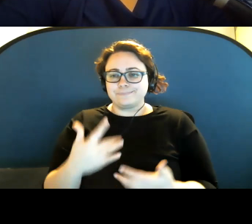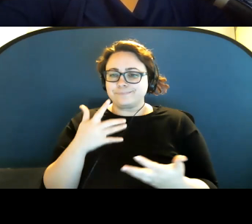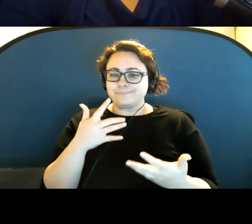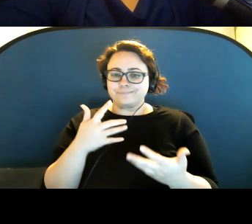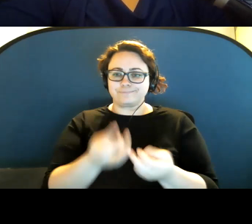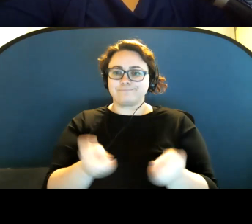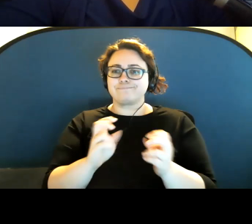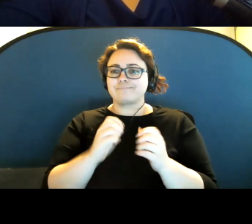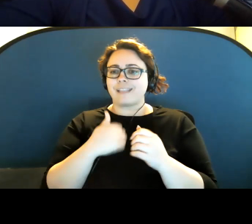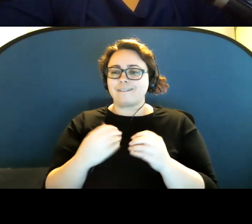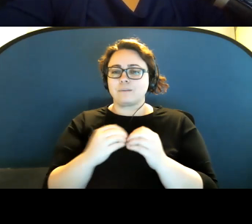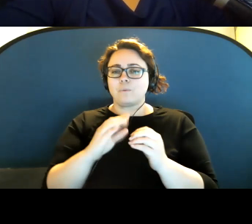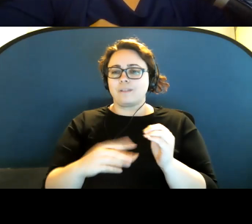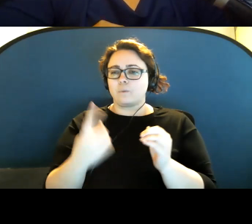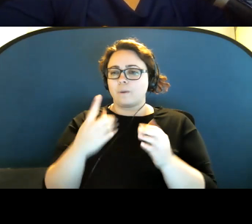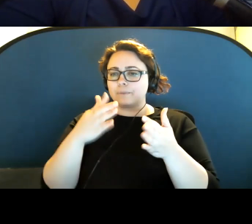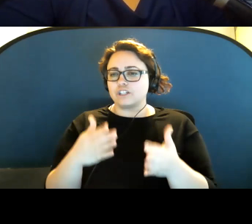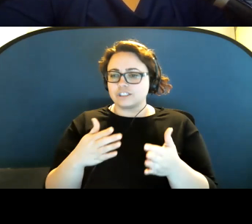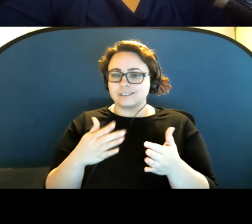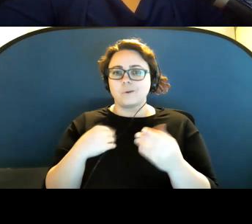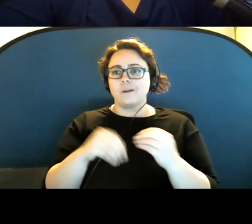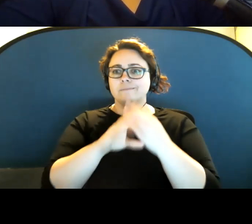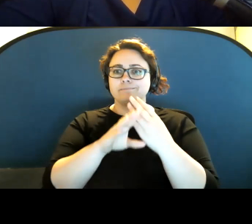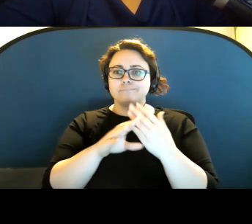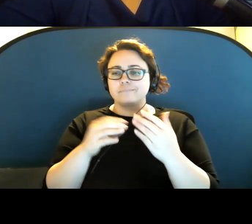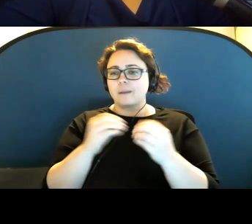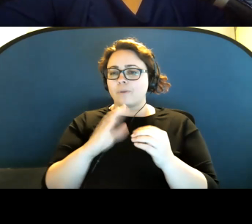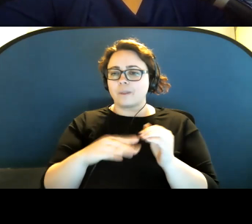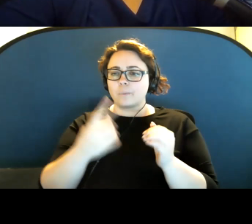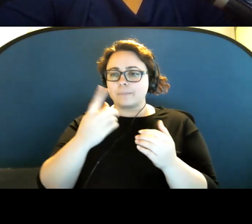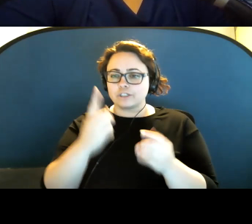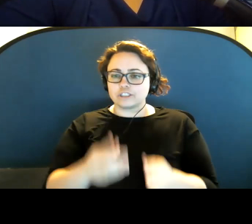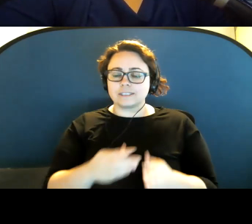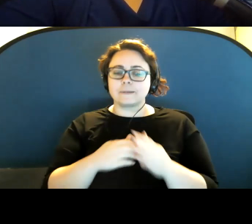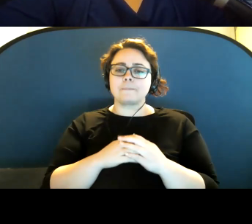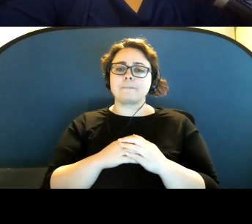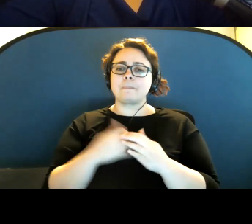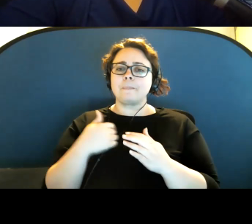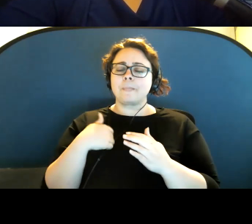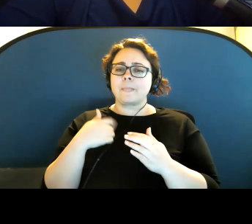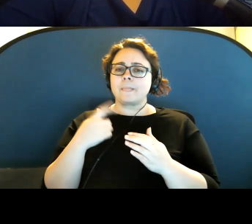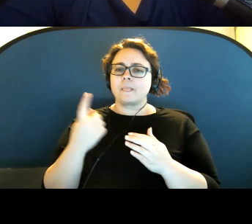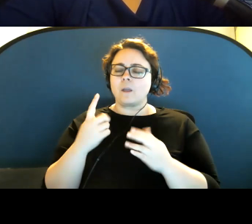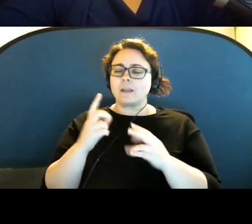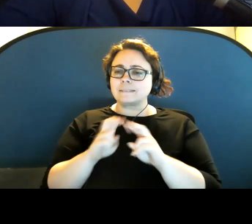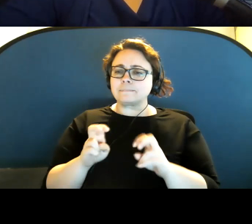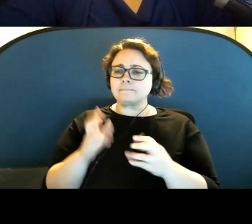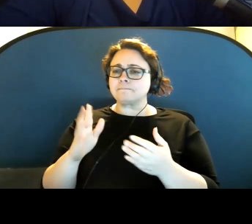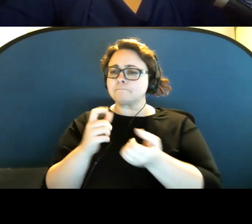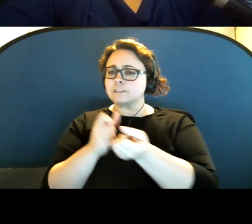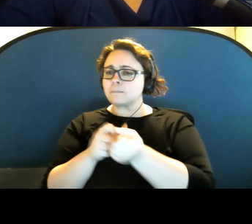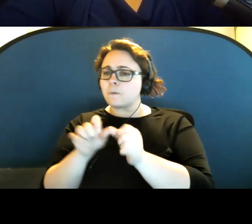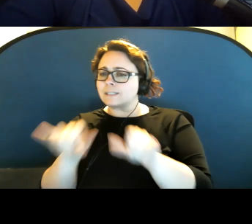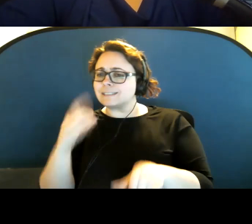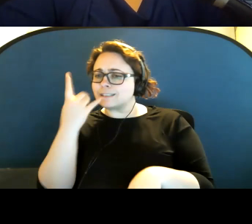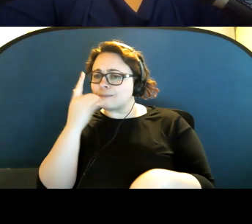when I'm focusing on one individual, kind of getting a sense of what their support system looks like. Is the caregiver or family